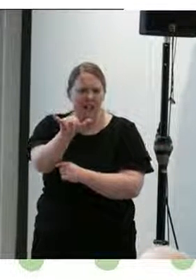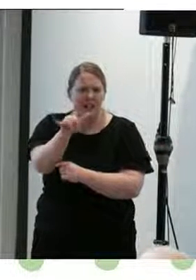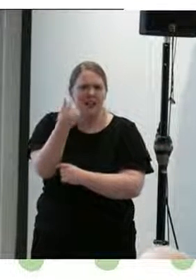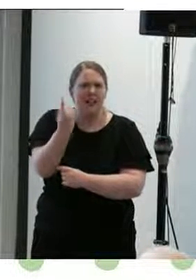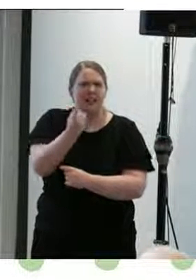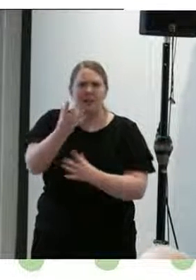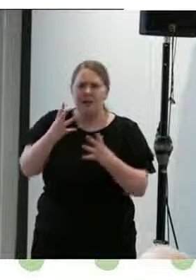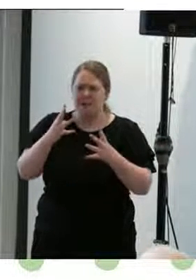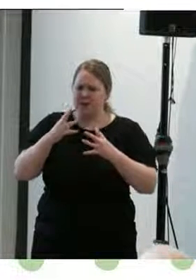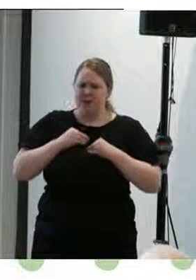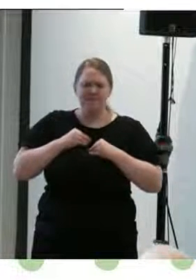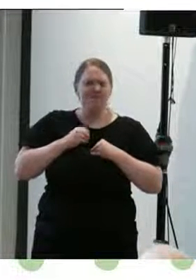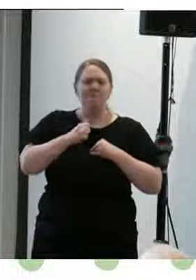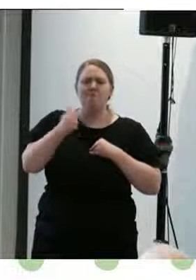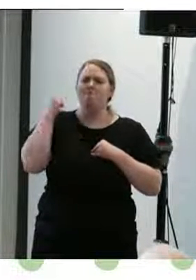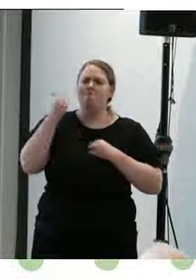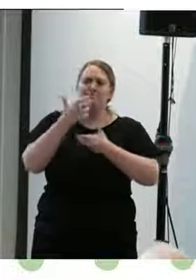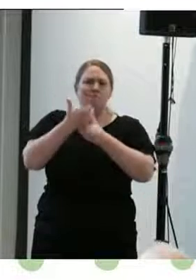to survive?